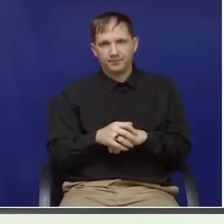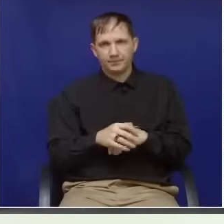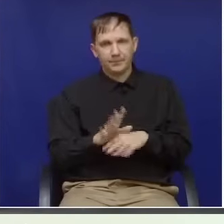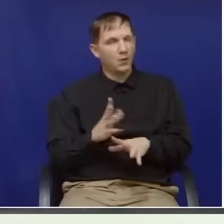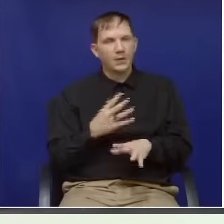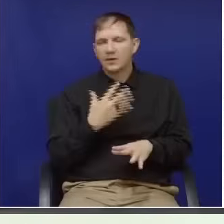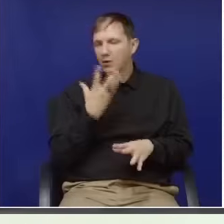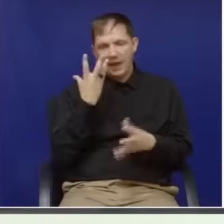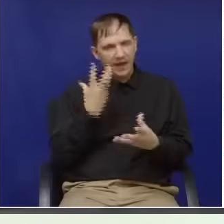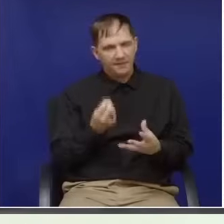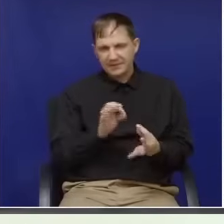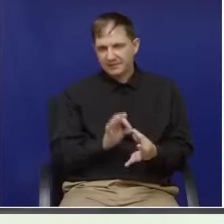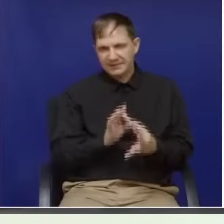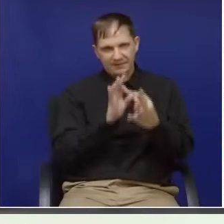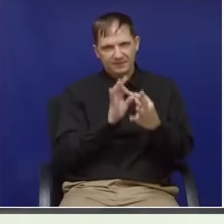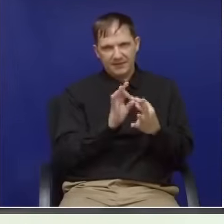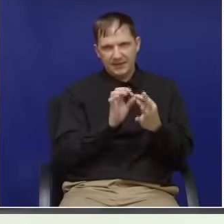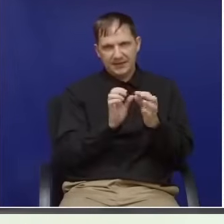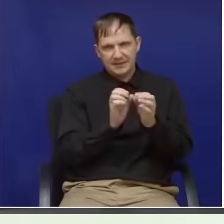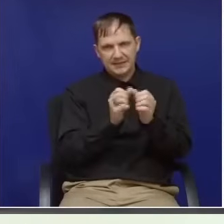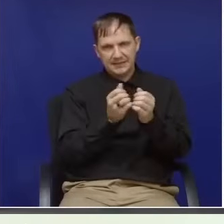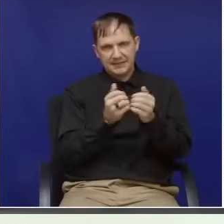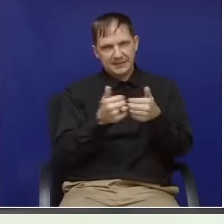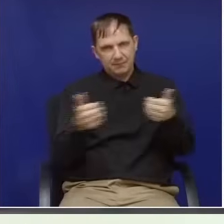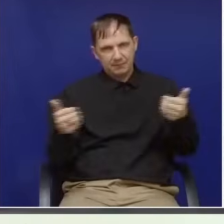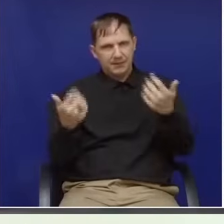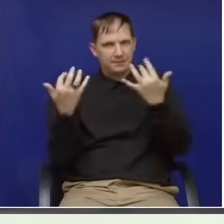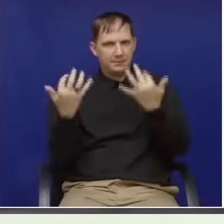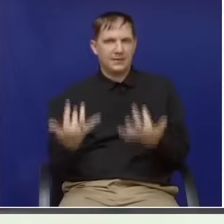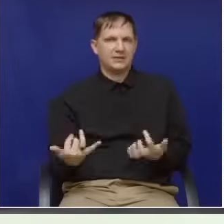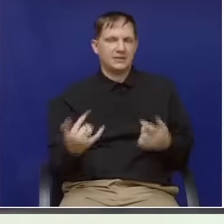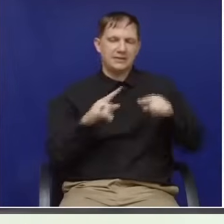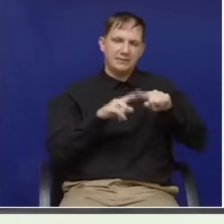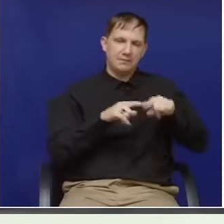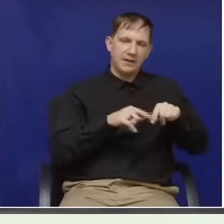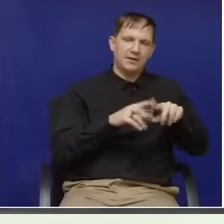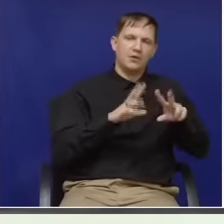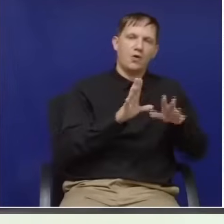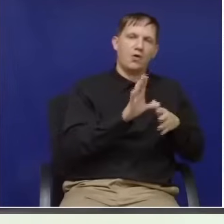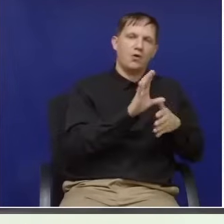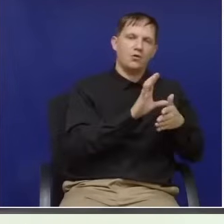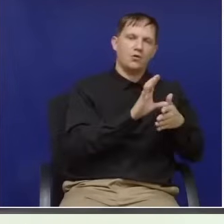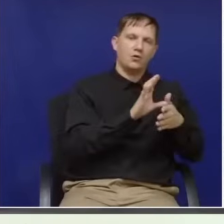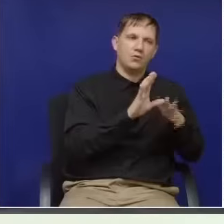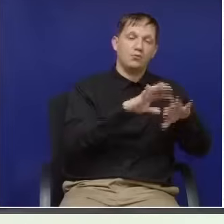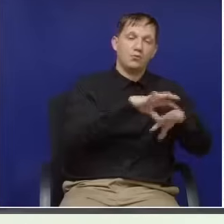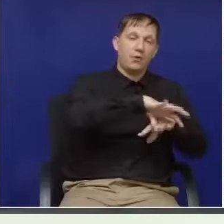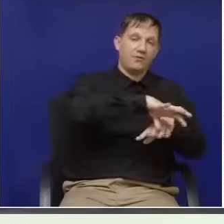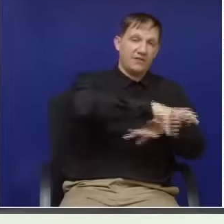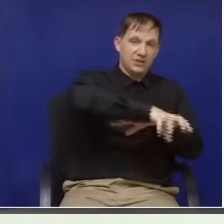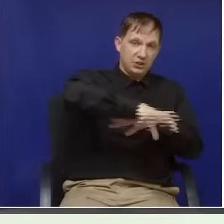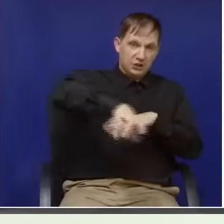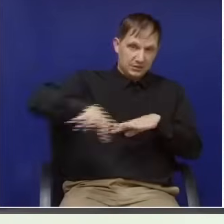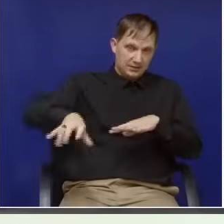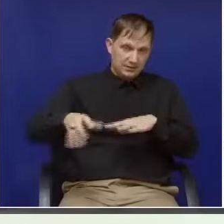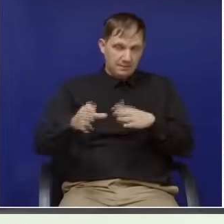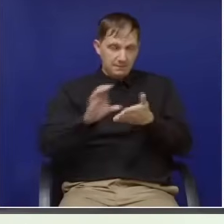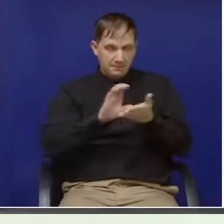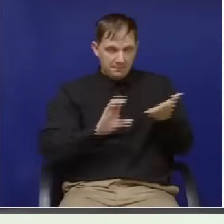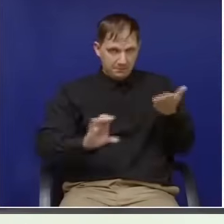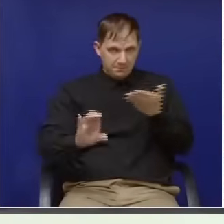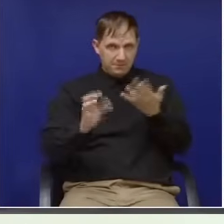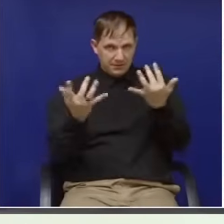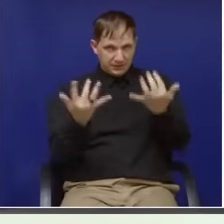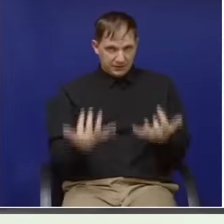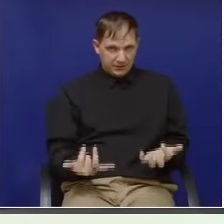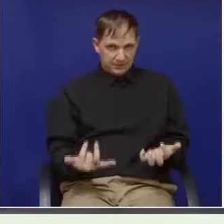dedicated budget, therefore they are reliant on provincial budget. Below is a breakdown of funds allocated to